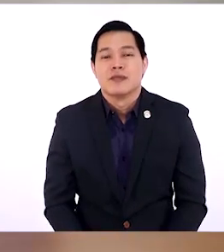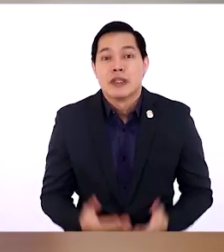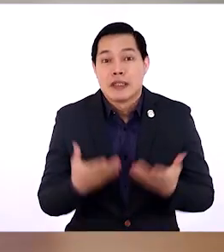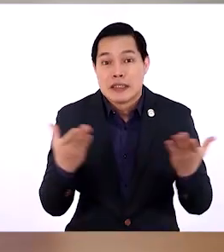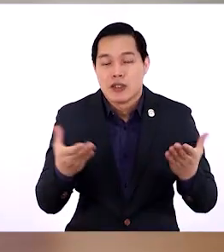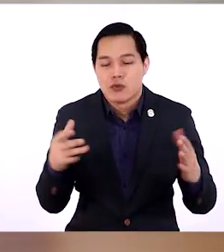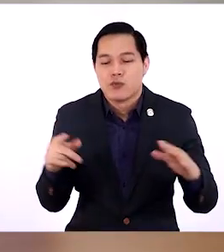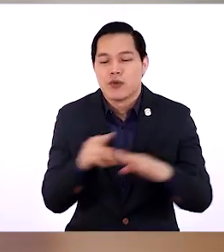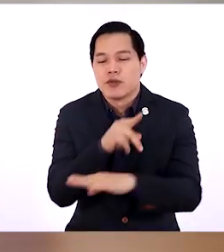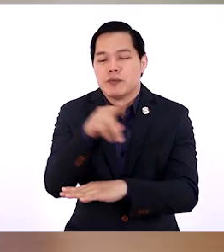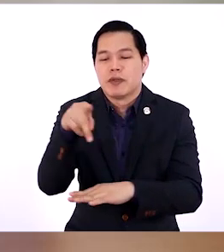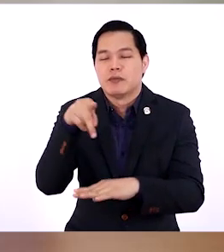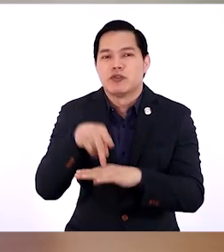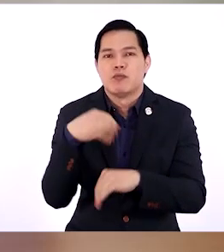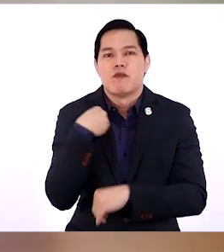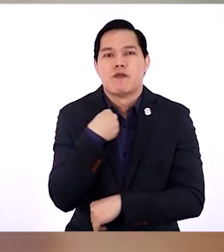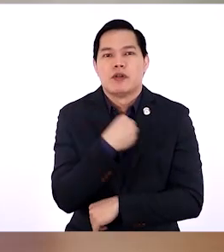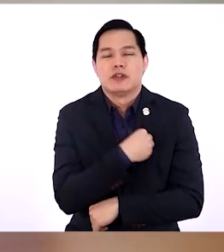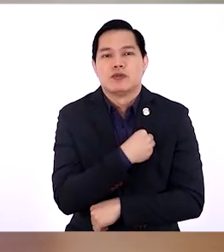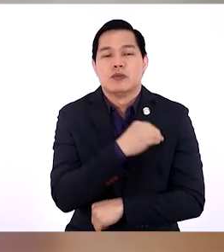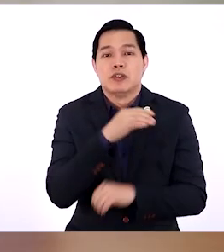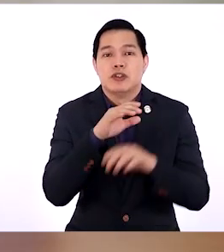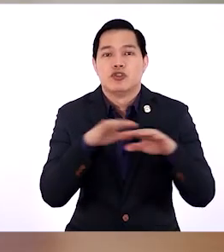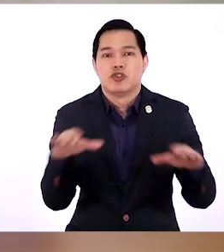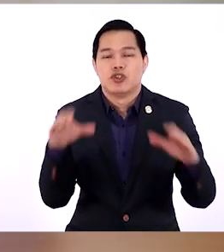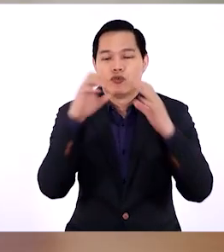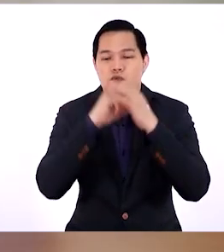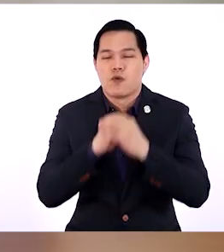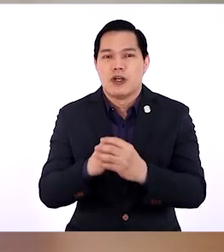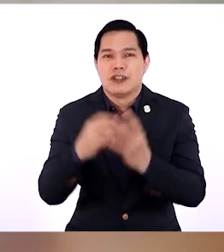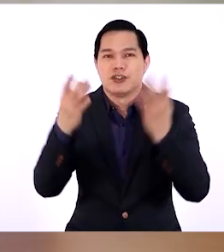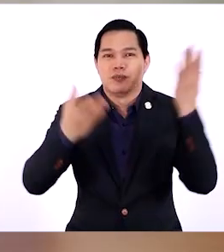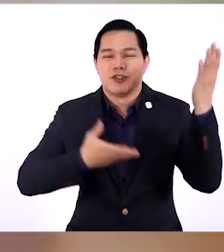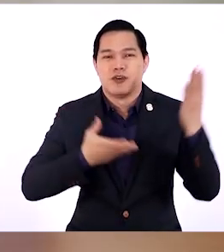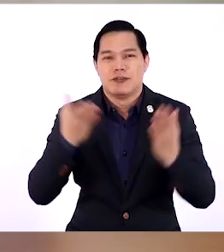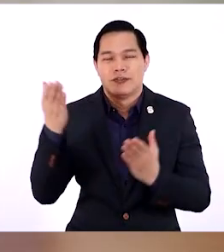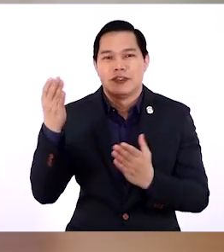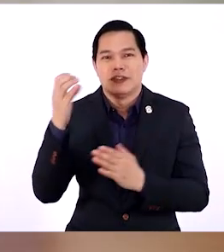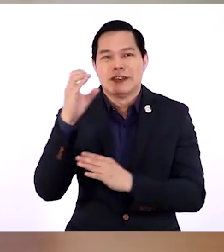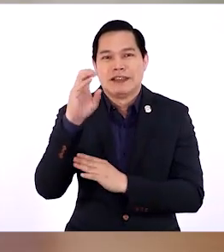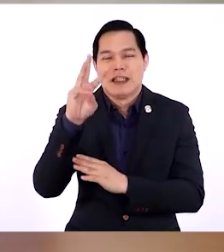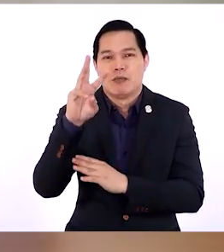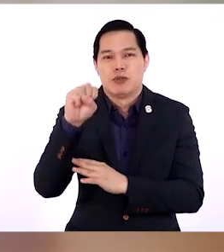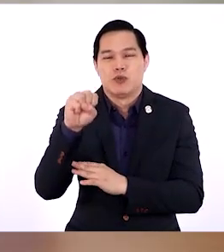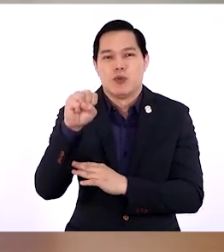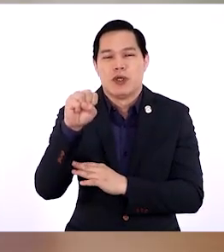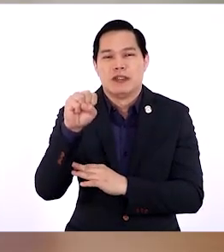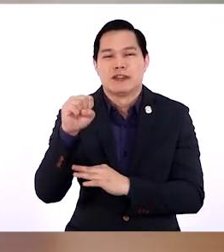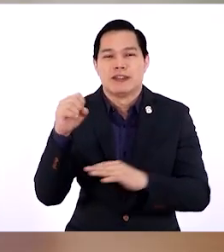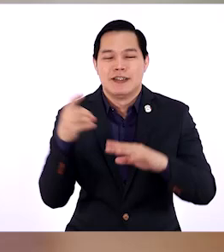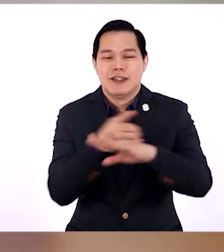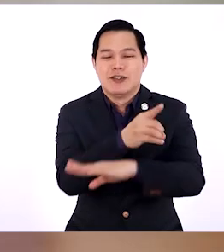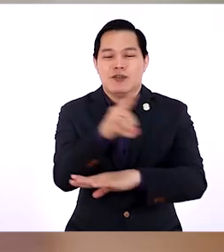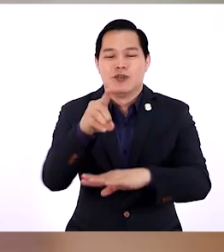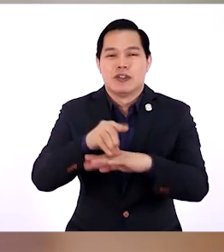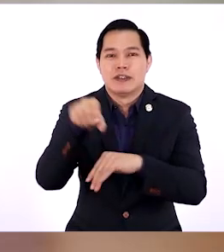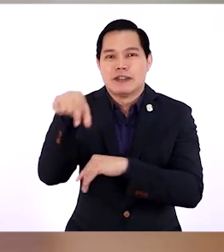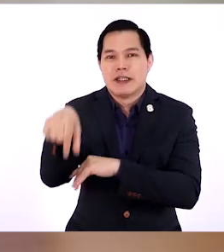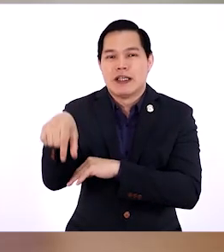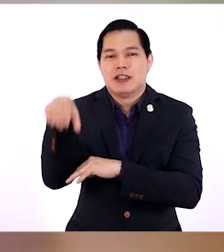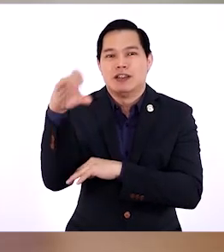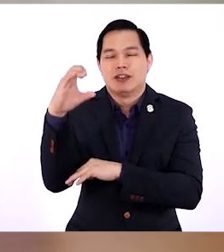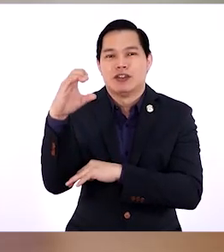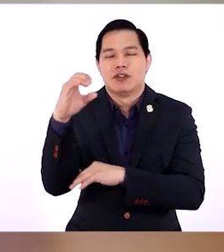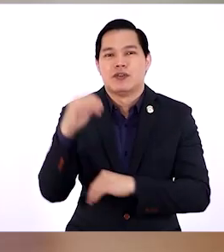Here in the Philippines, members of the Children's Worship Service, or CWS, in the district of Quezon